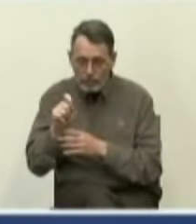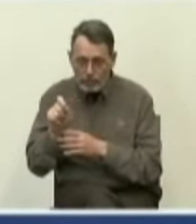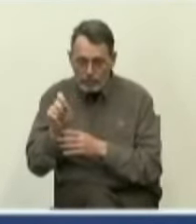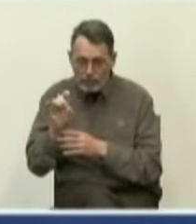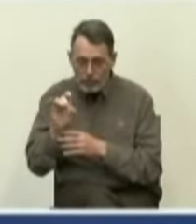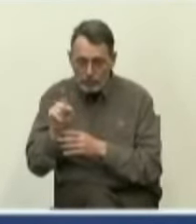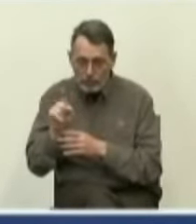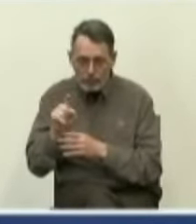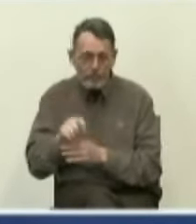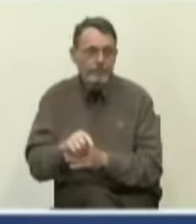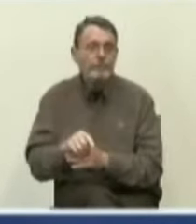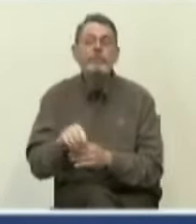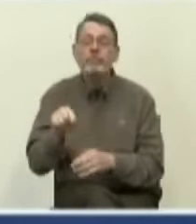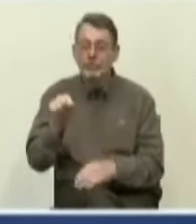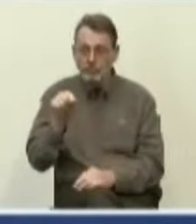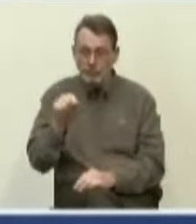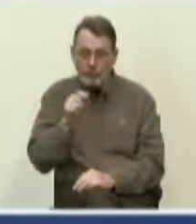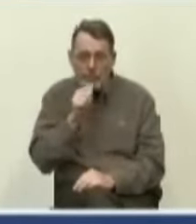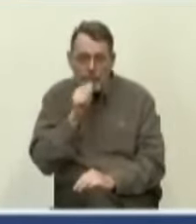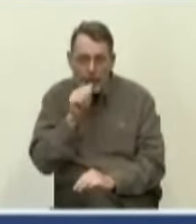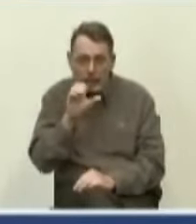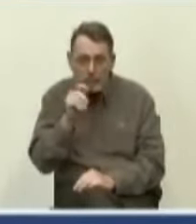848-4423-3181. Enter passcode